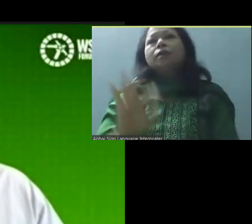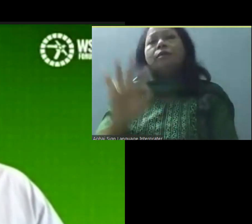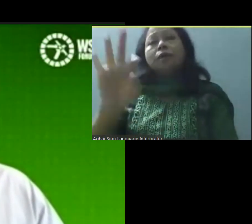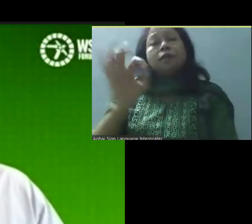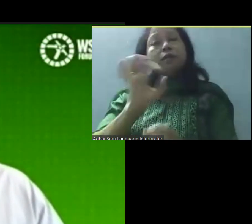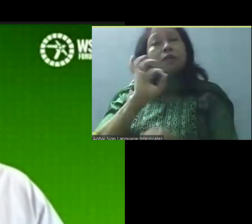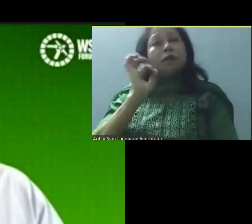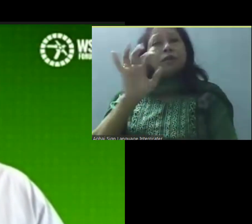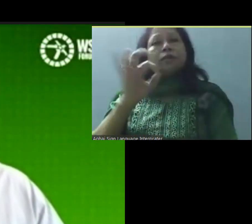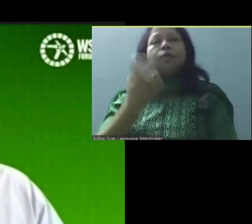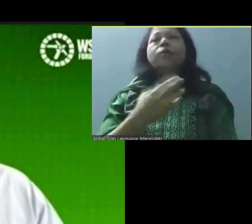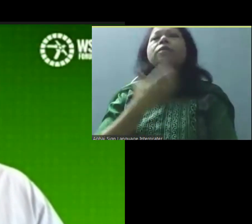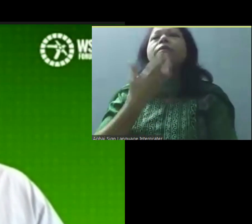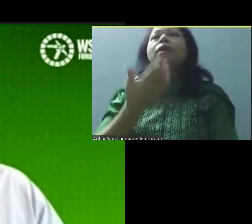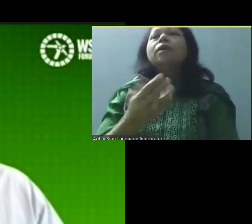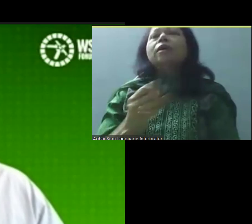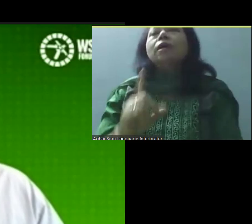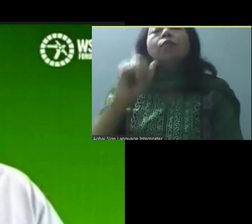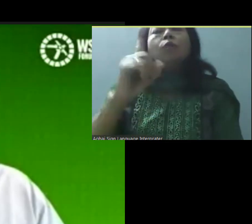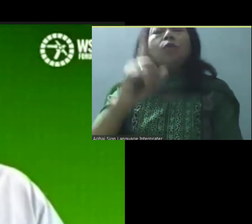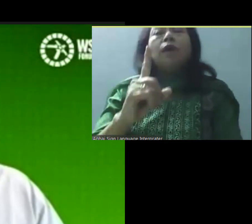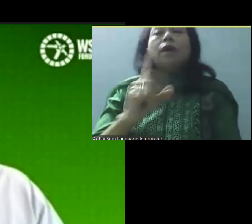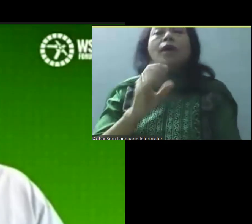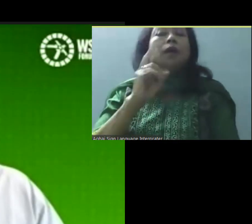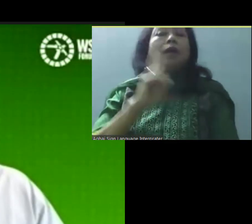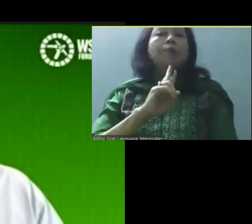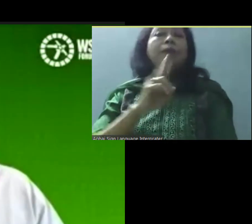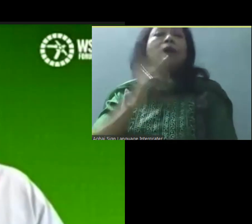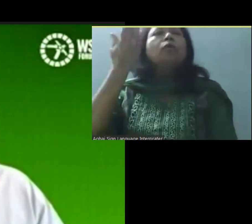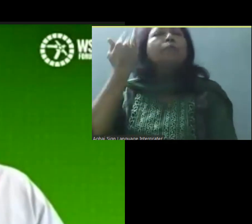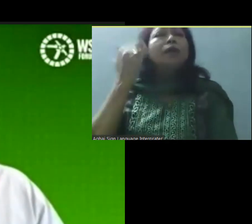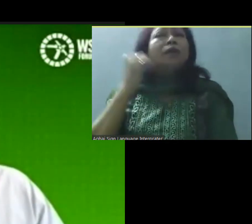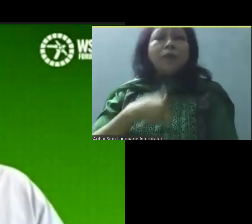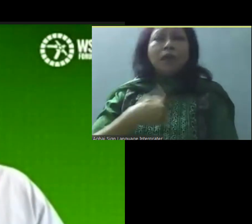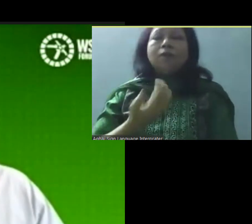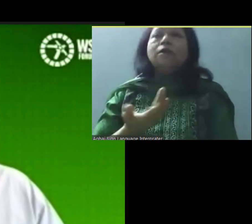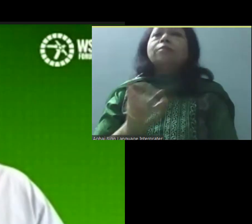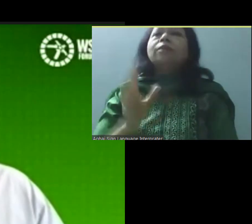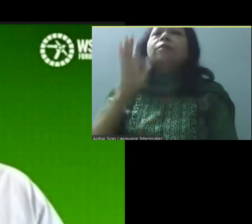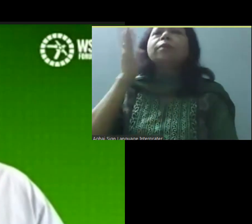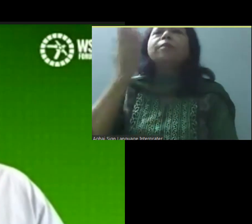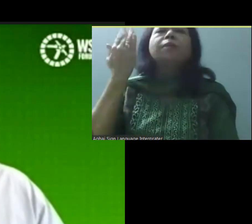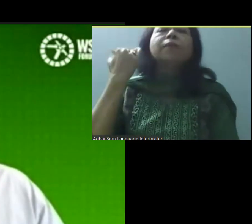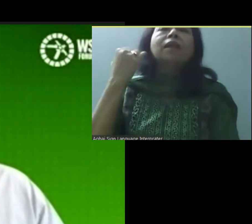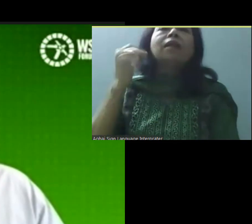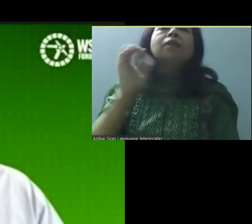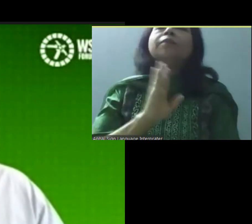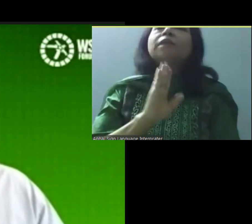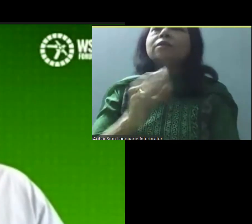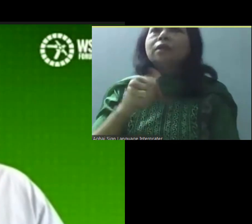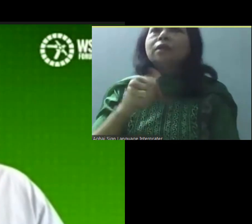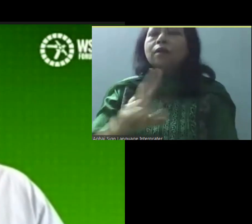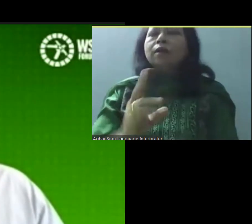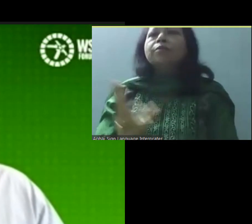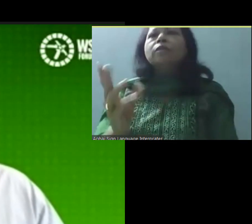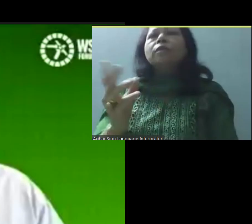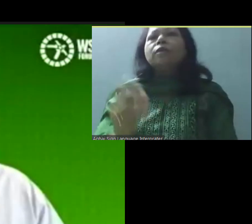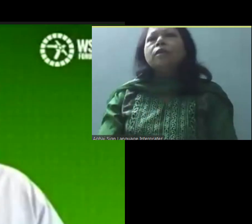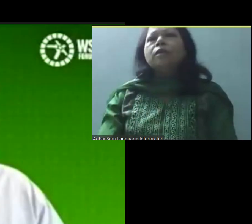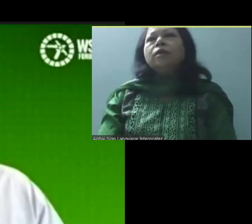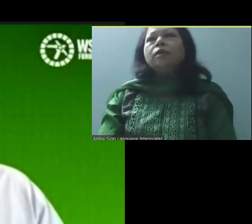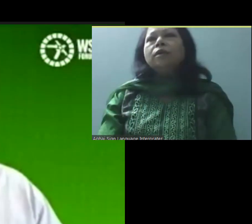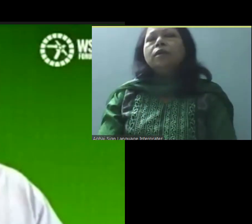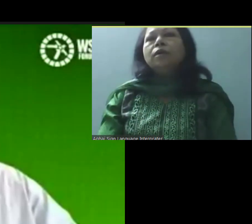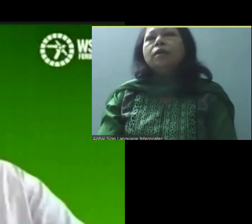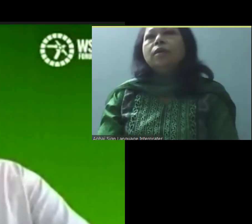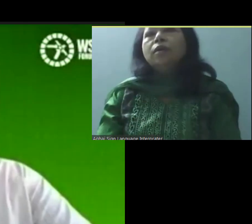disability. So I would like to share one experience, which is for the normal operations of,